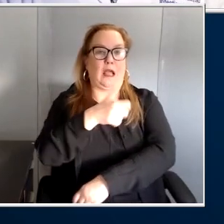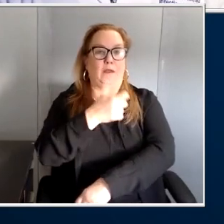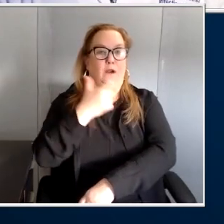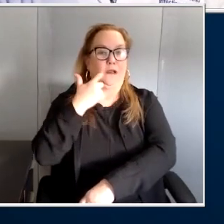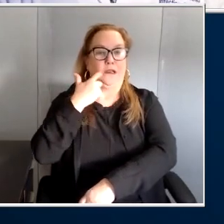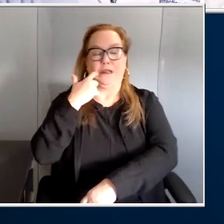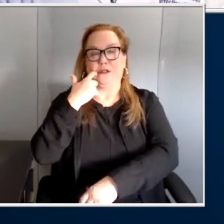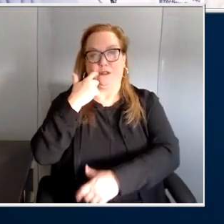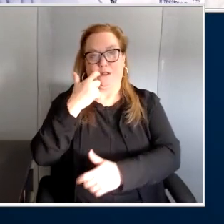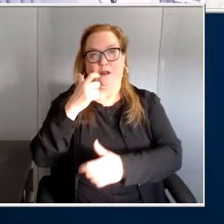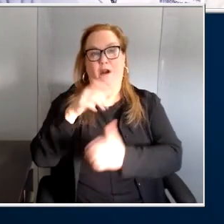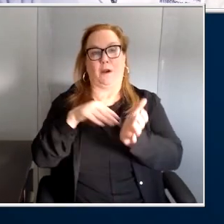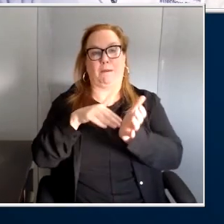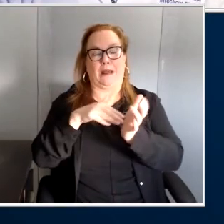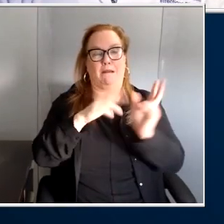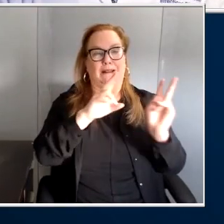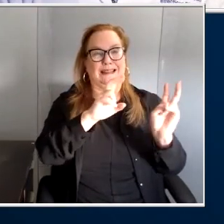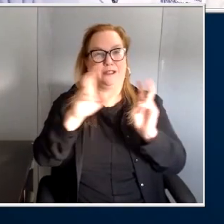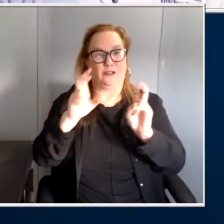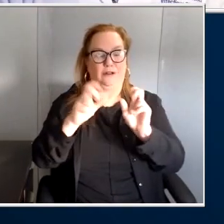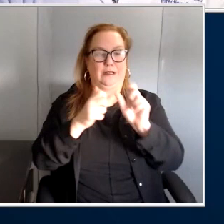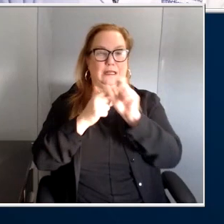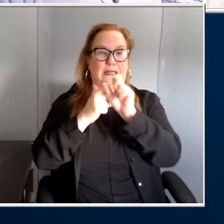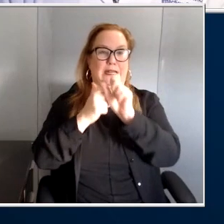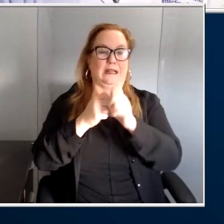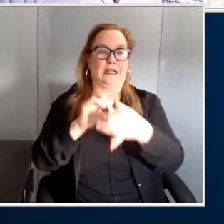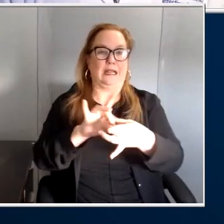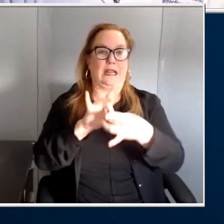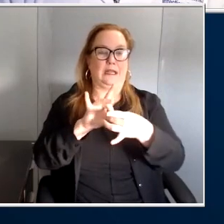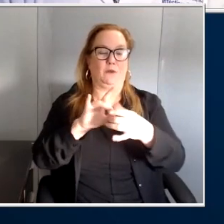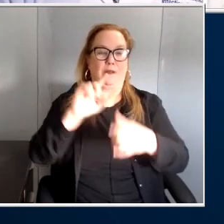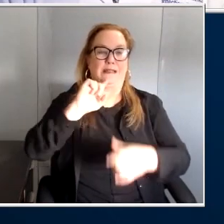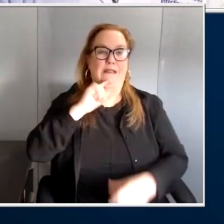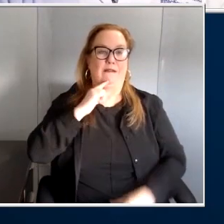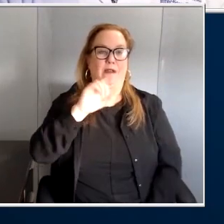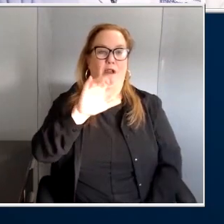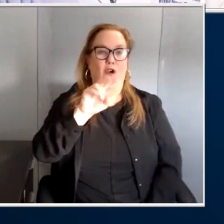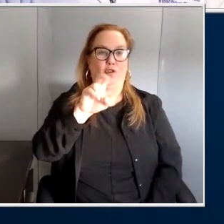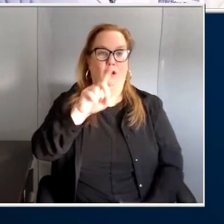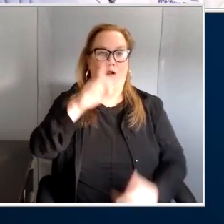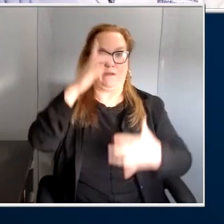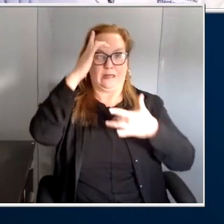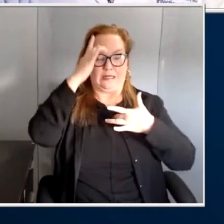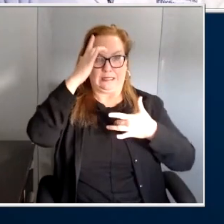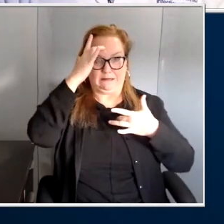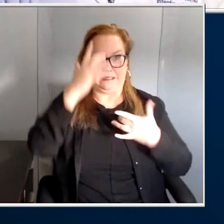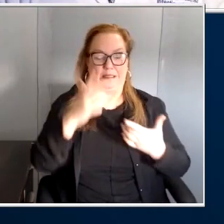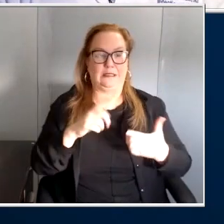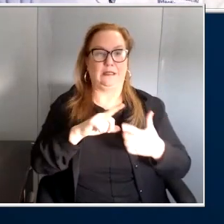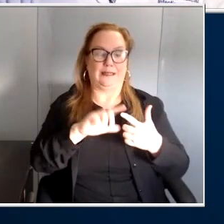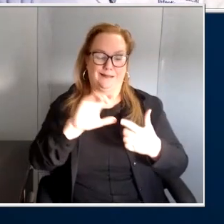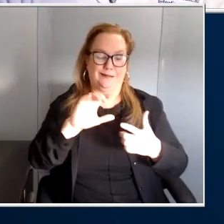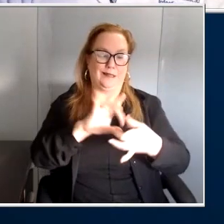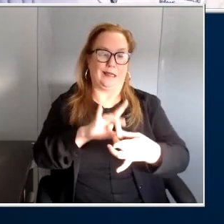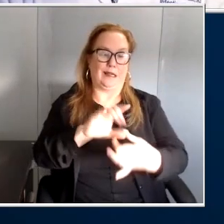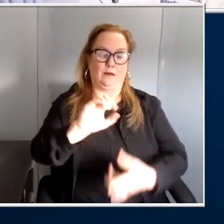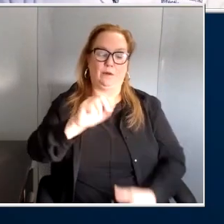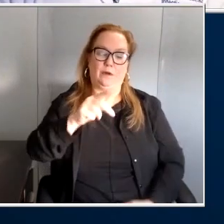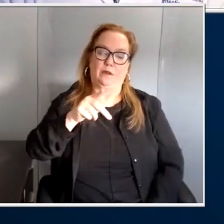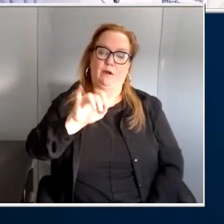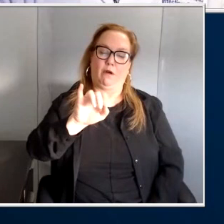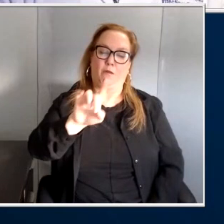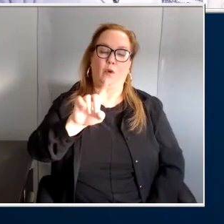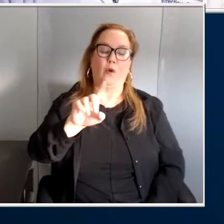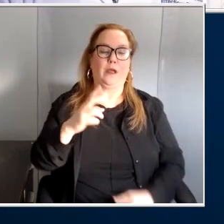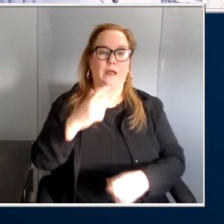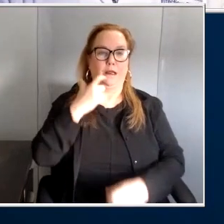underlying medical conditions associated with a higher risk for severe COVID-19 illness. That includes opioid use. Let's talk about some of the reasons